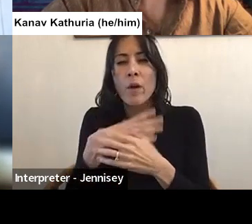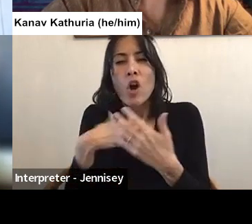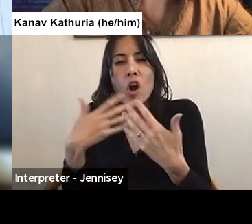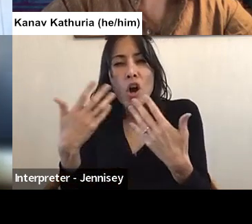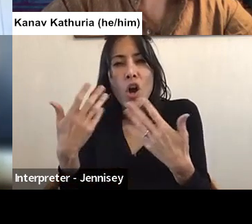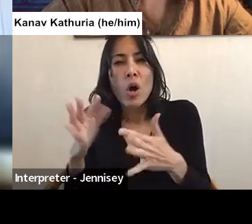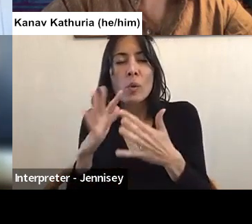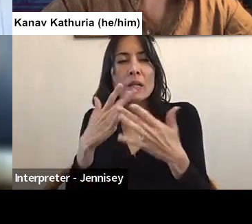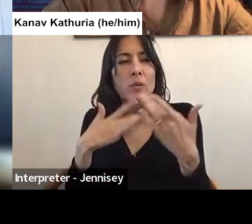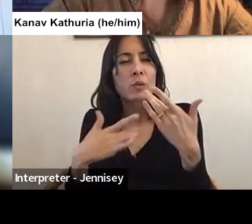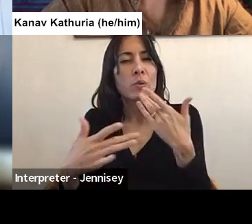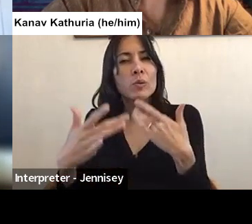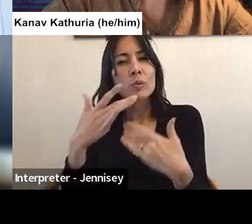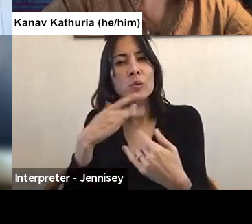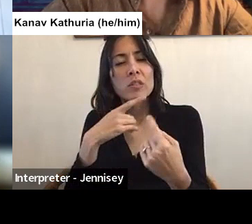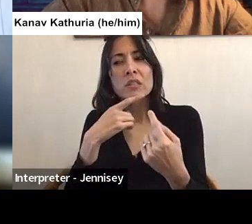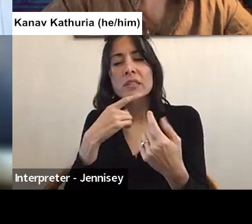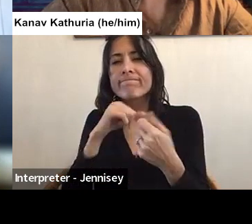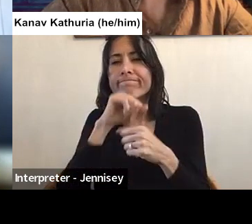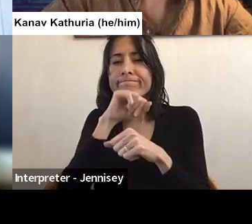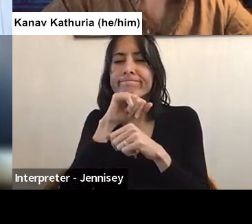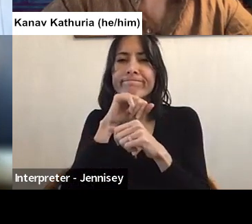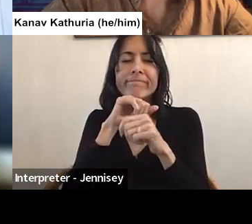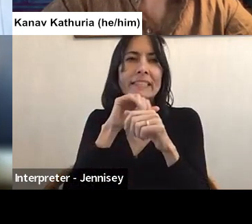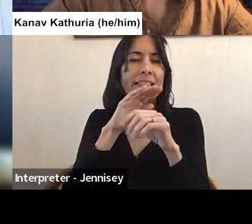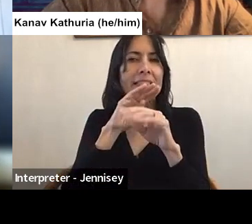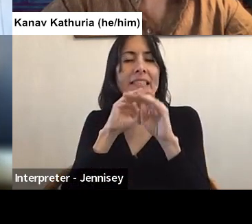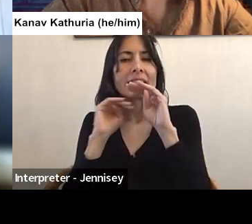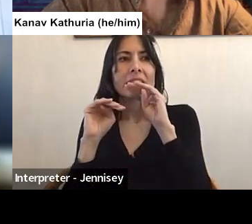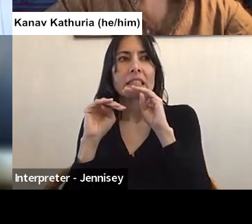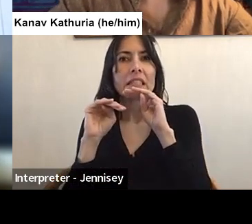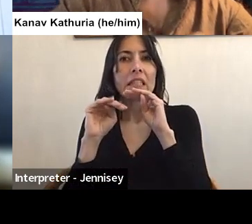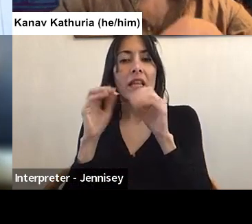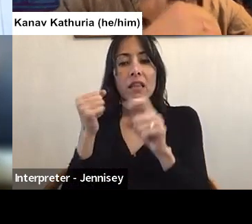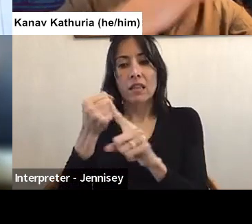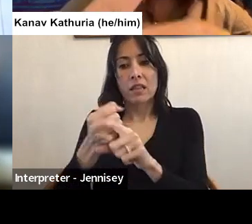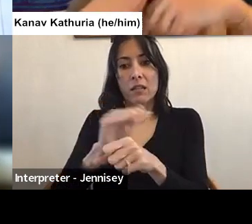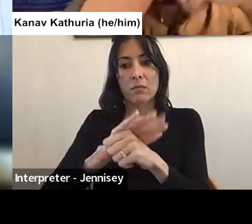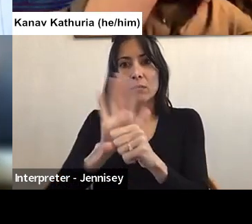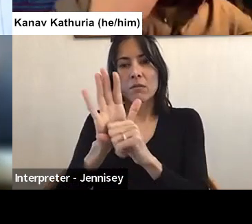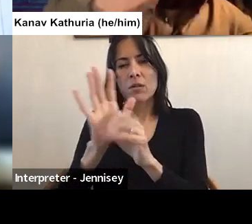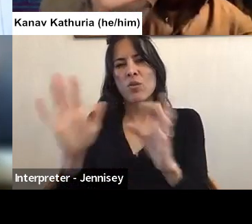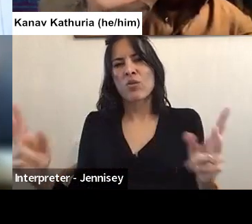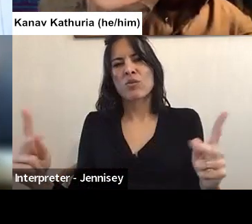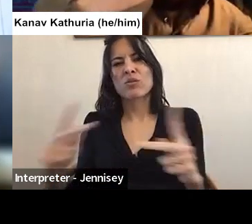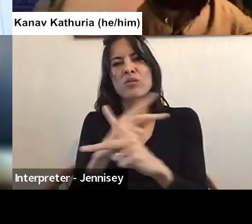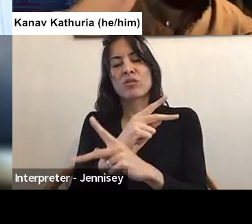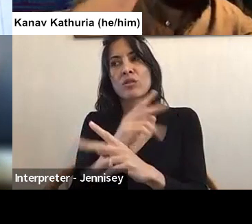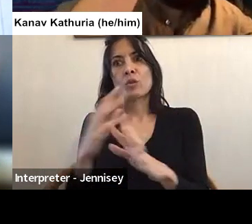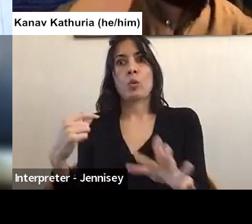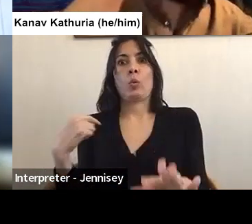them without even more. And we had to really shift